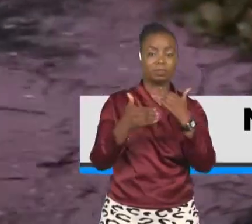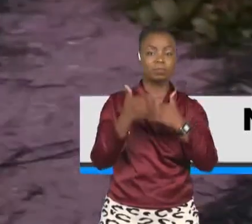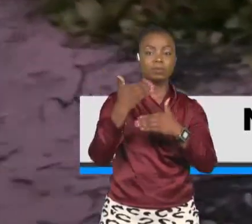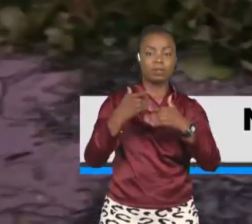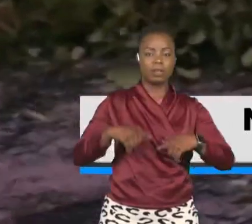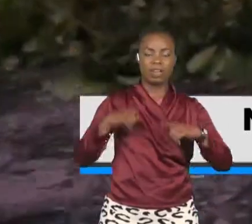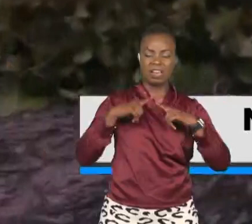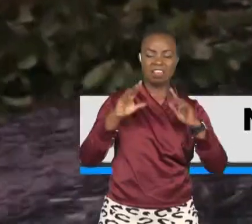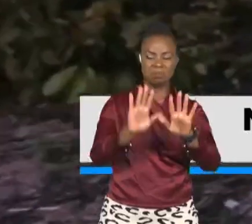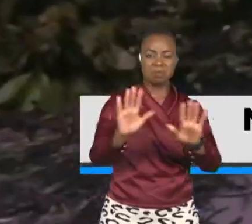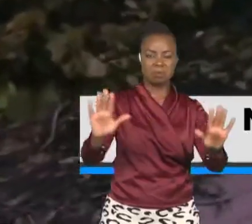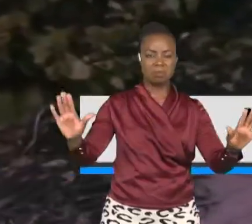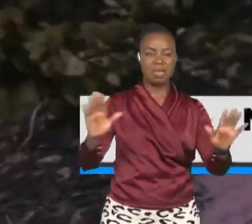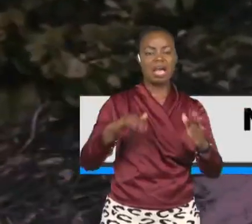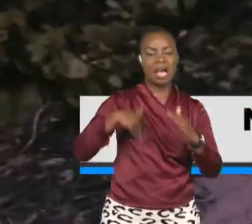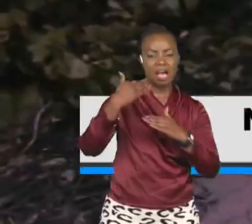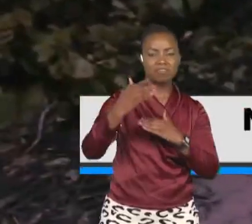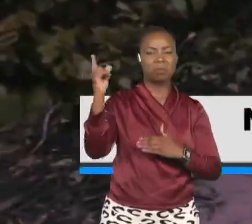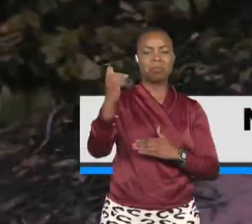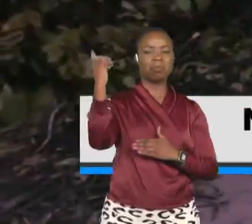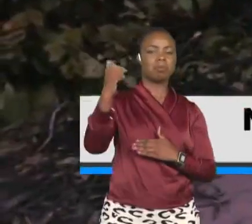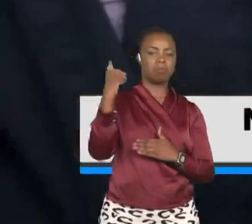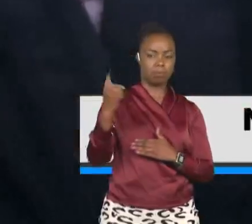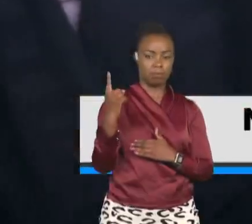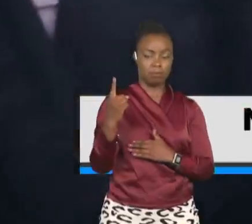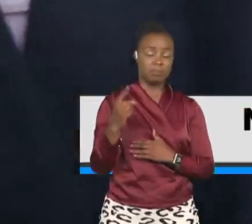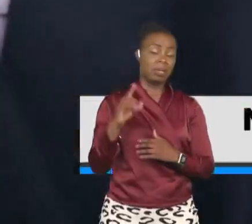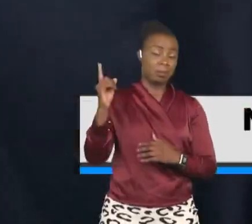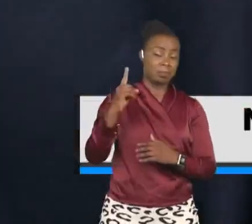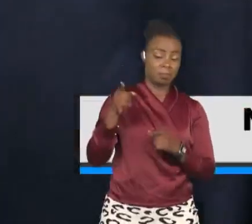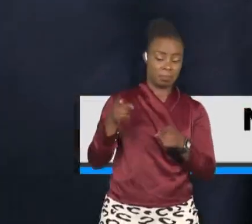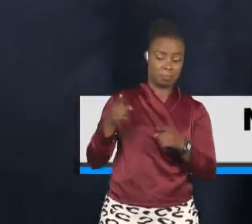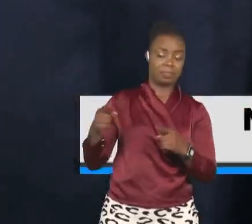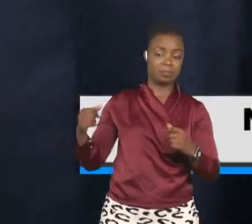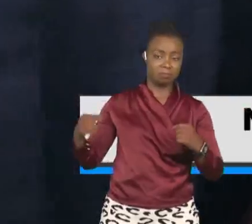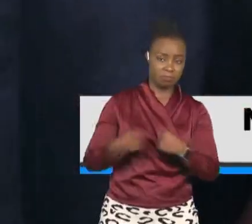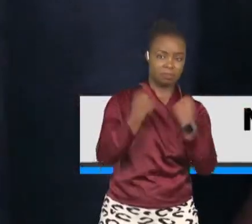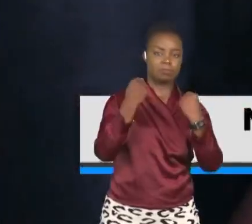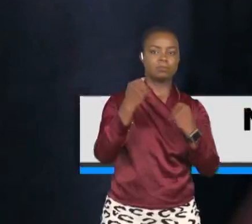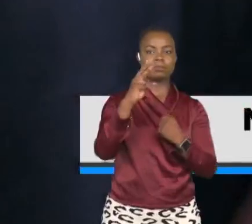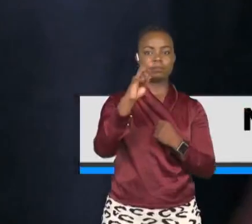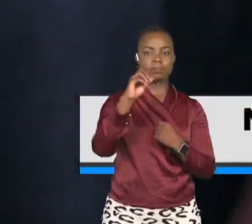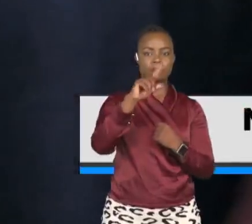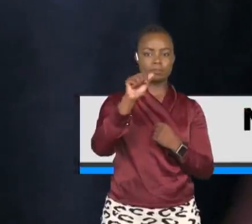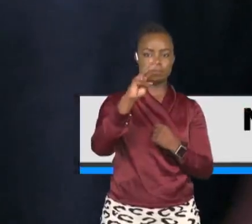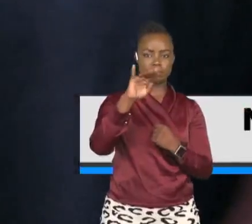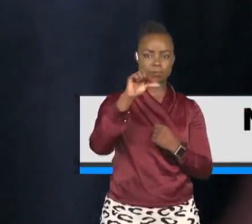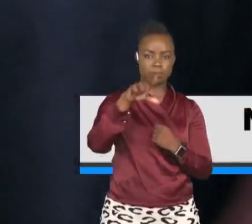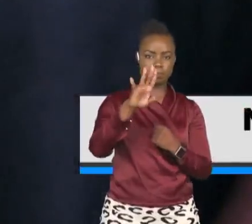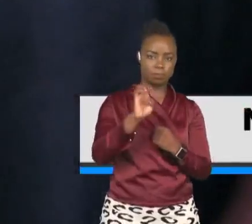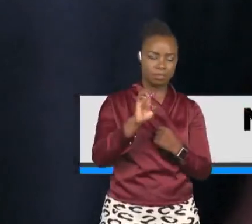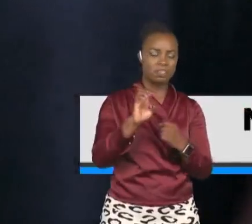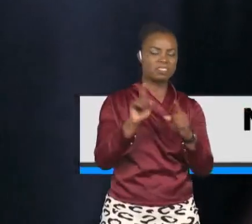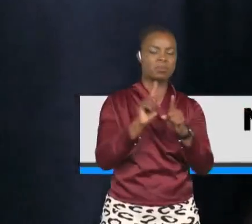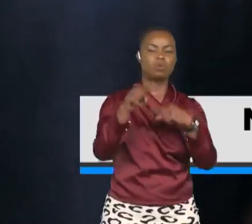Idai hit millions across Africa. The cyclone hit Mozambique's coast on March 14th and moved inland throughout the